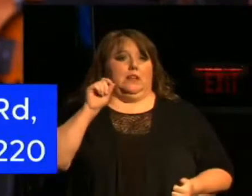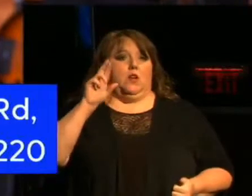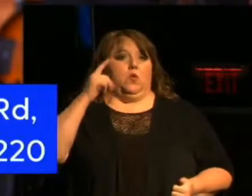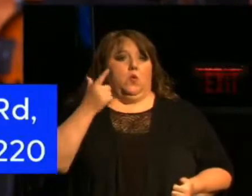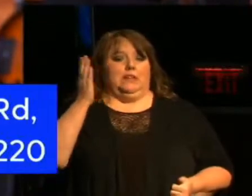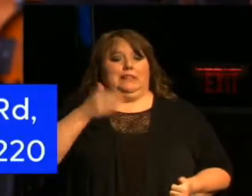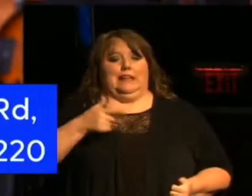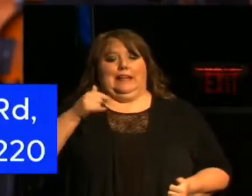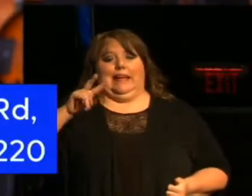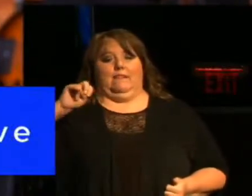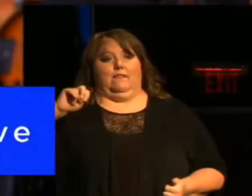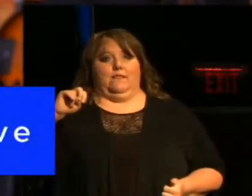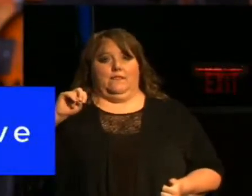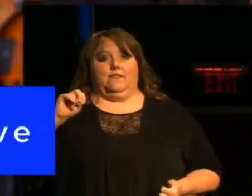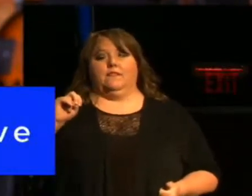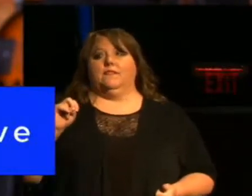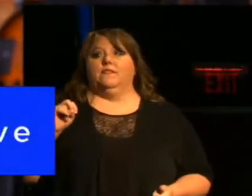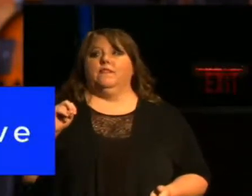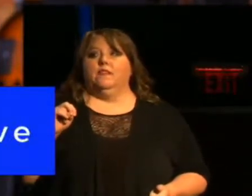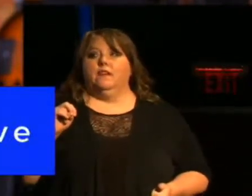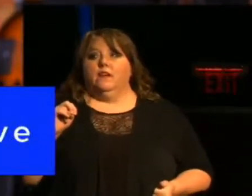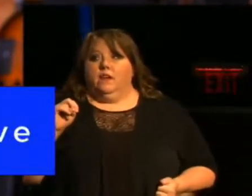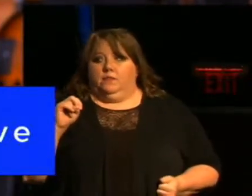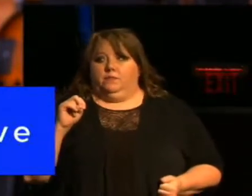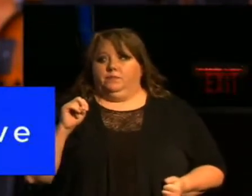on the sparrow,